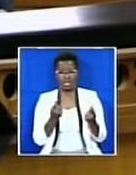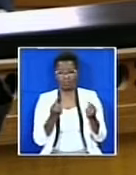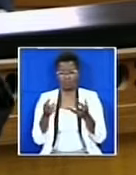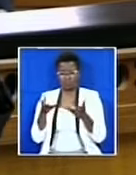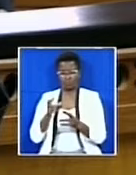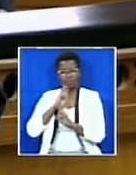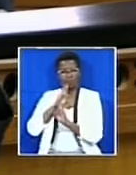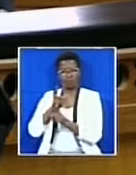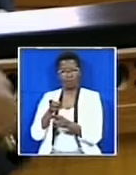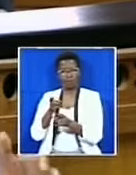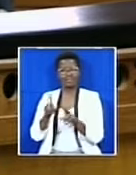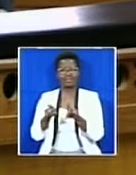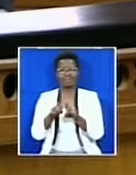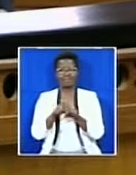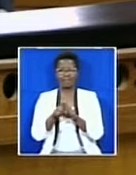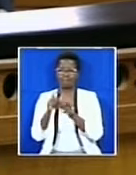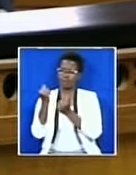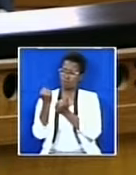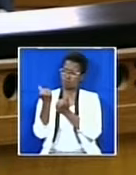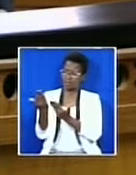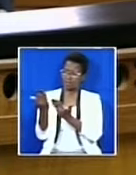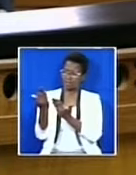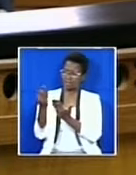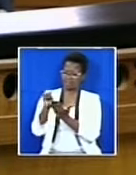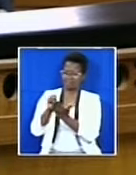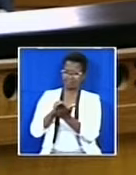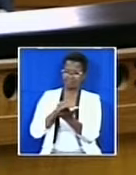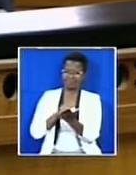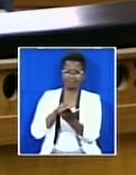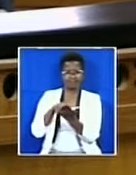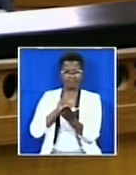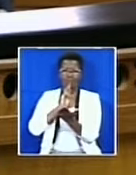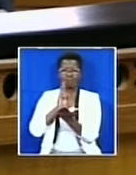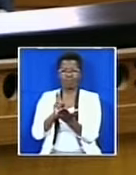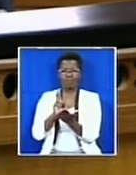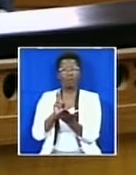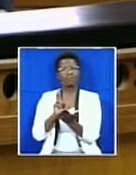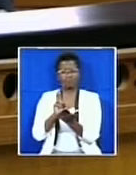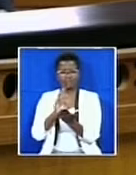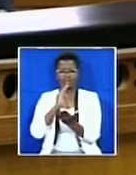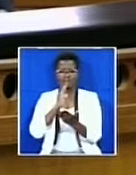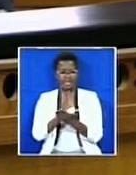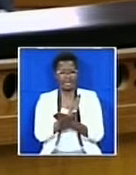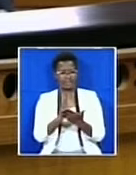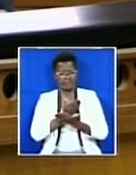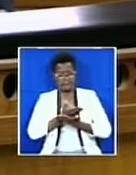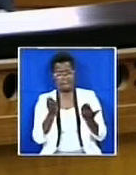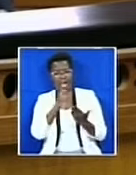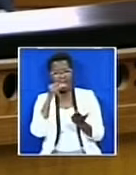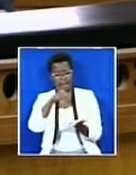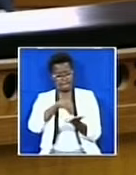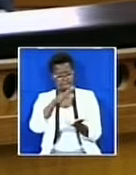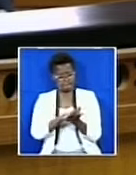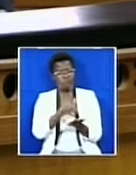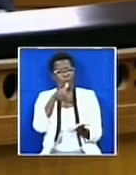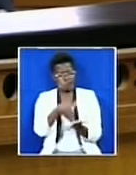and make the recommendations is a matter that concerns some of us who are mentioned there.